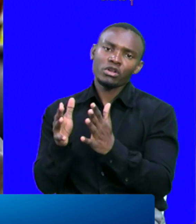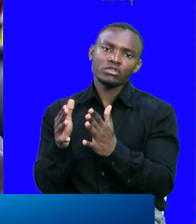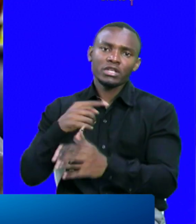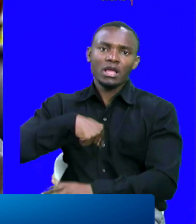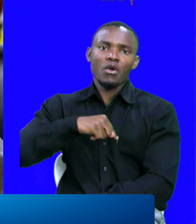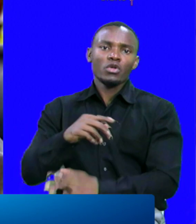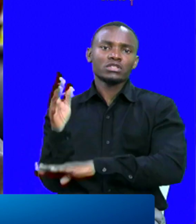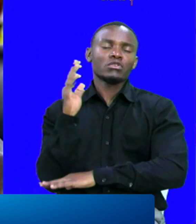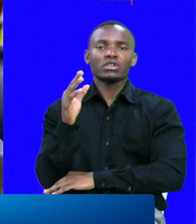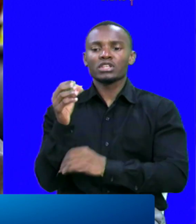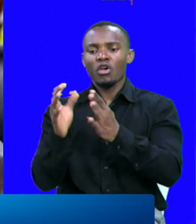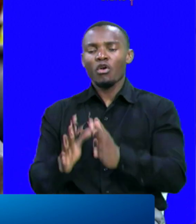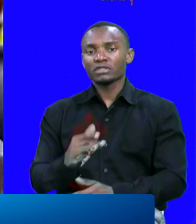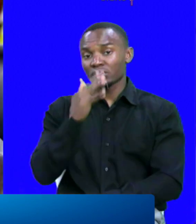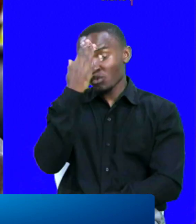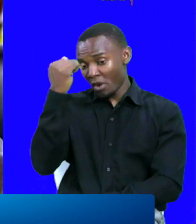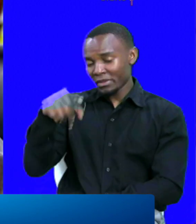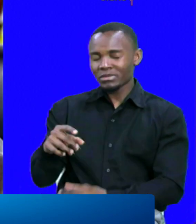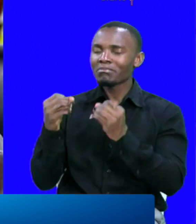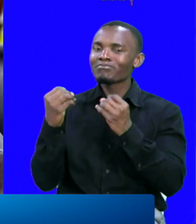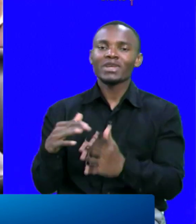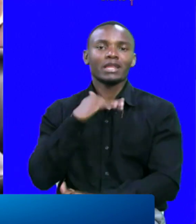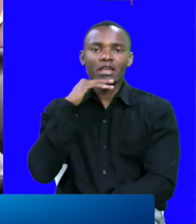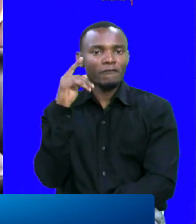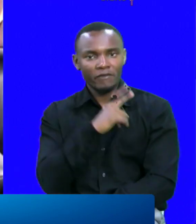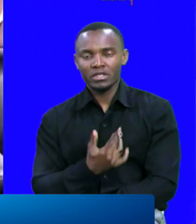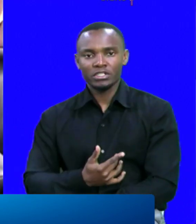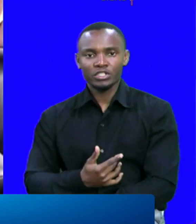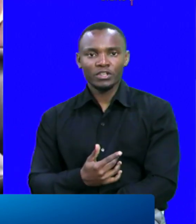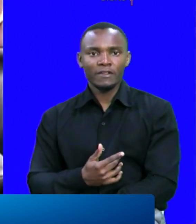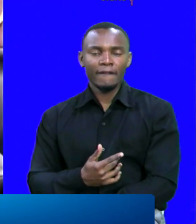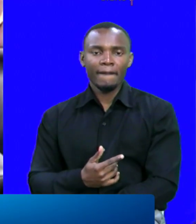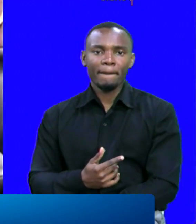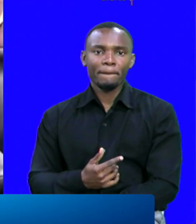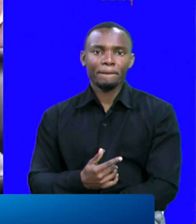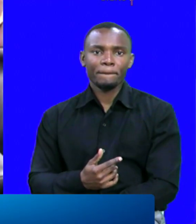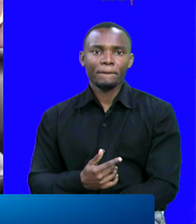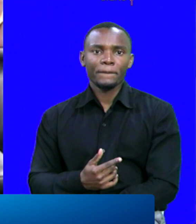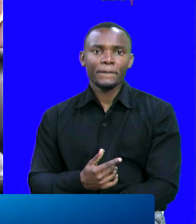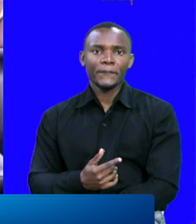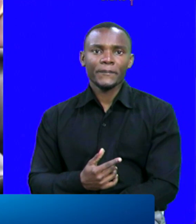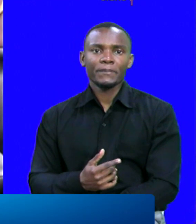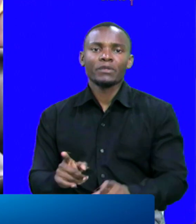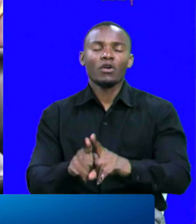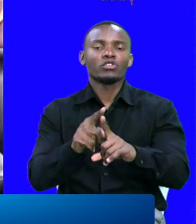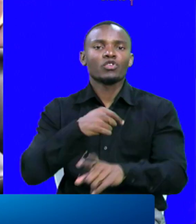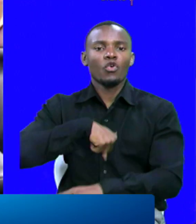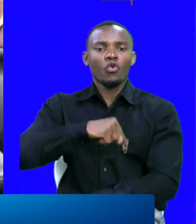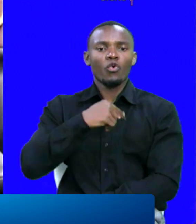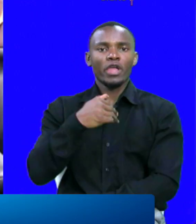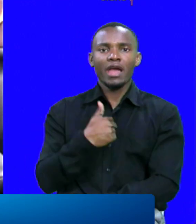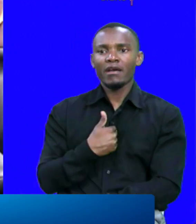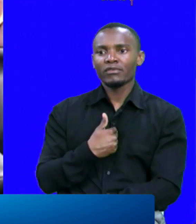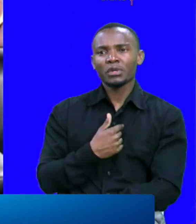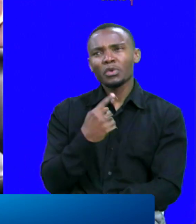on the spot. Another one died on the way to hospital because they were shot on the head. But the attackers were many